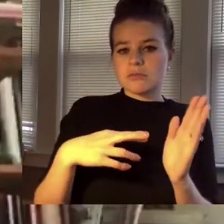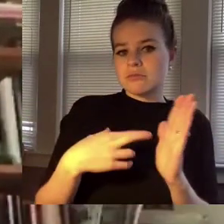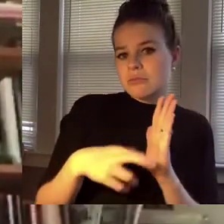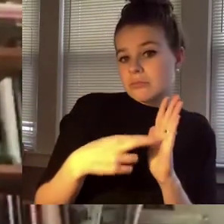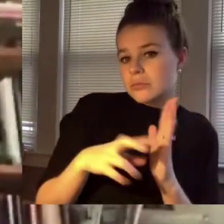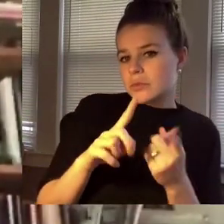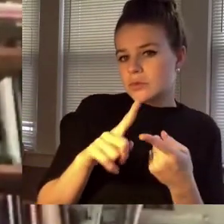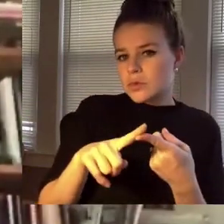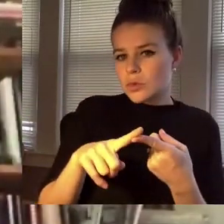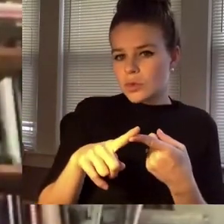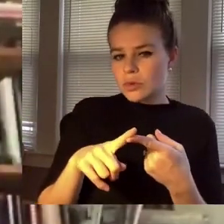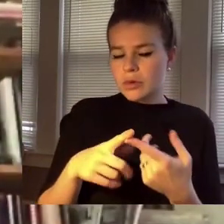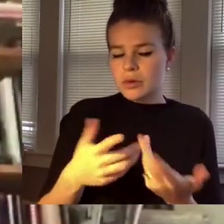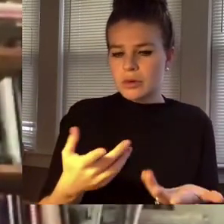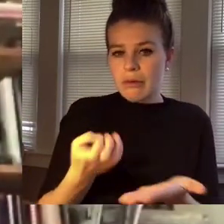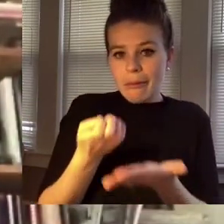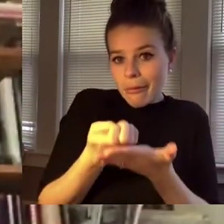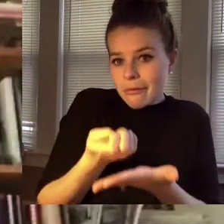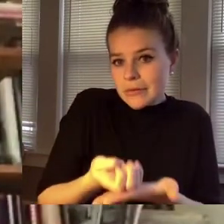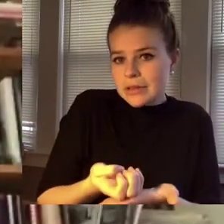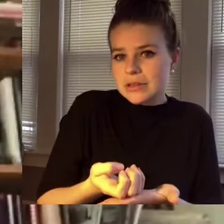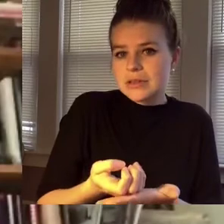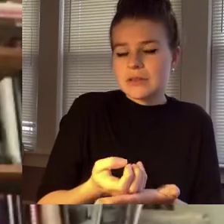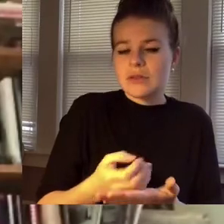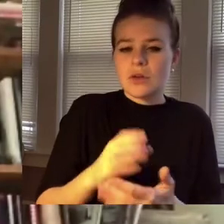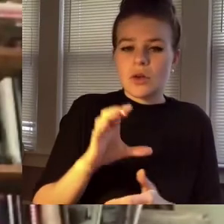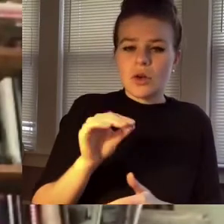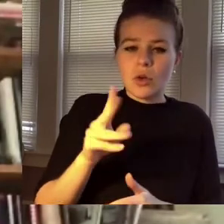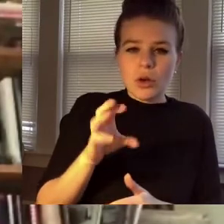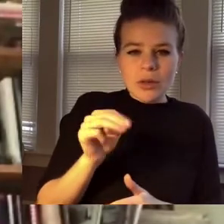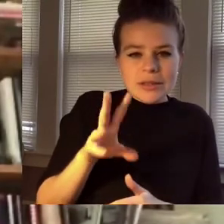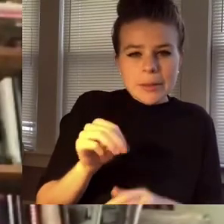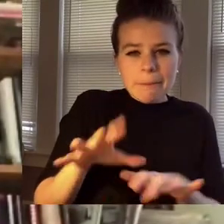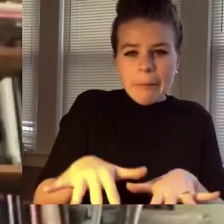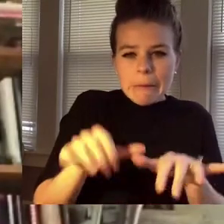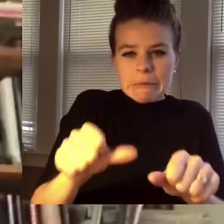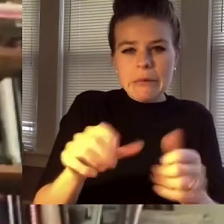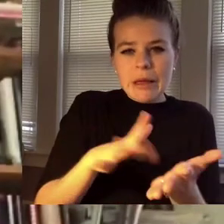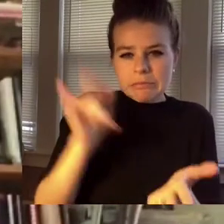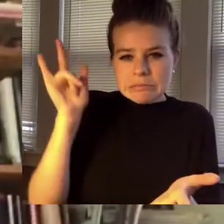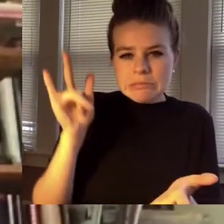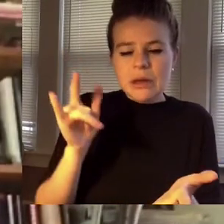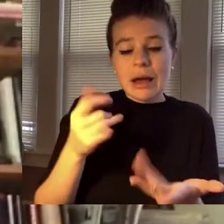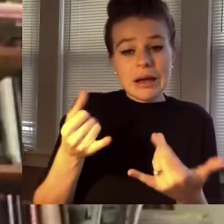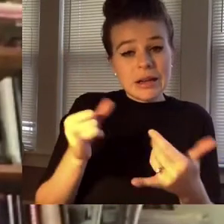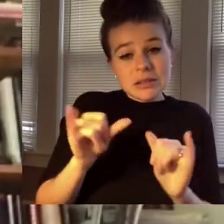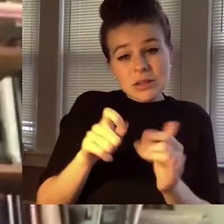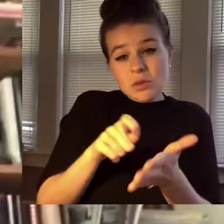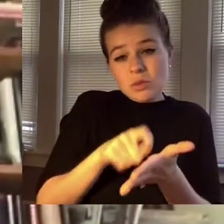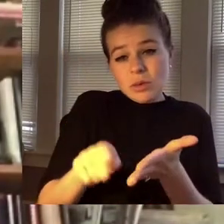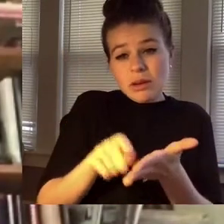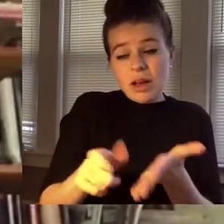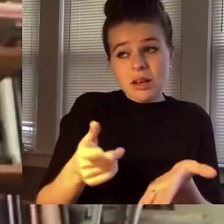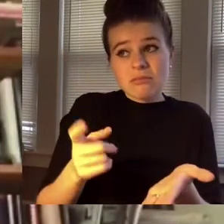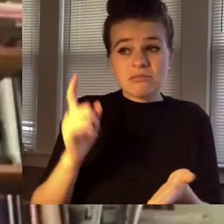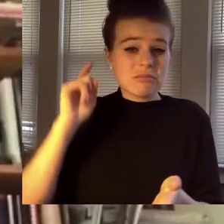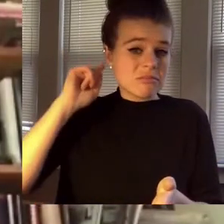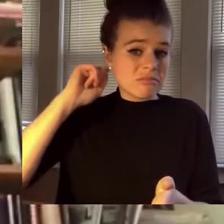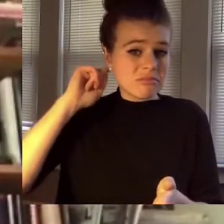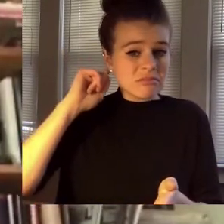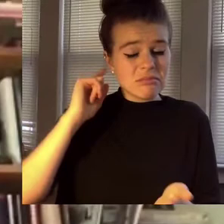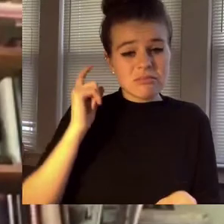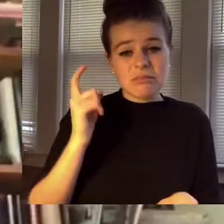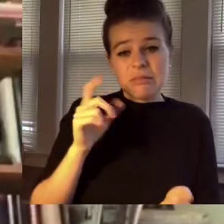of colonialism, imperialism, and colonial exploitation is still writing as a metaphorical framework. Psychic same framework at the heart of that